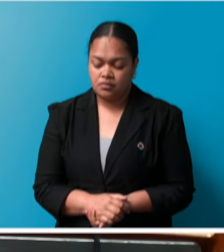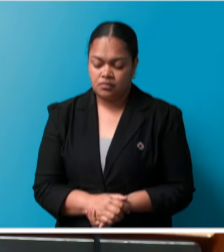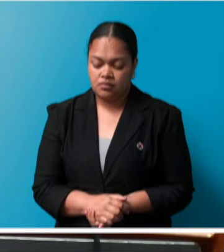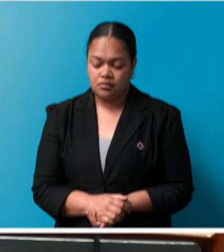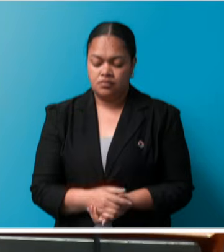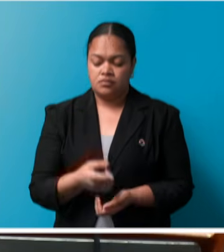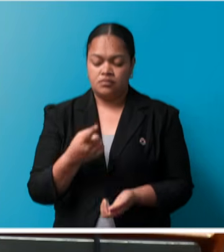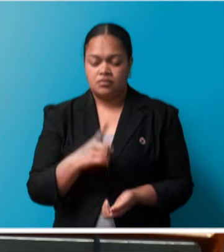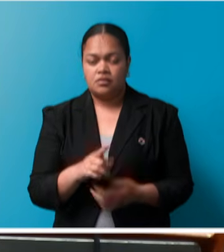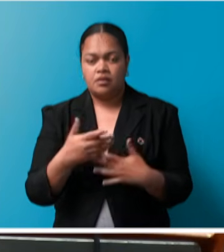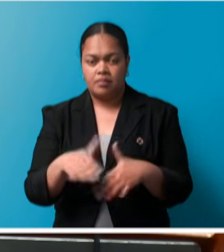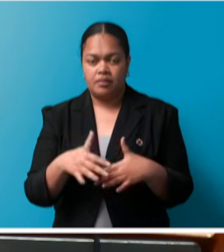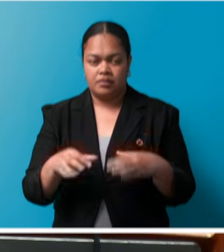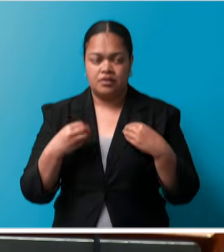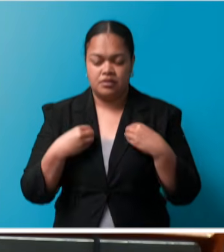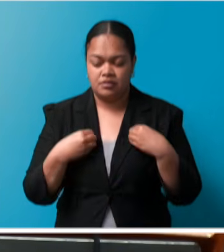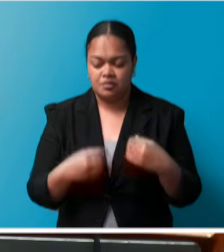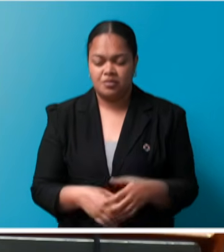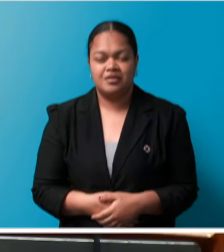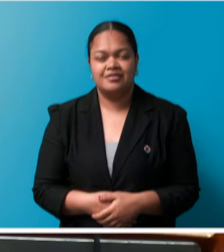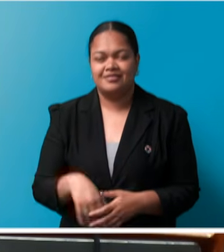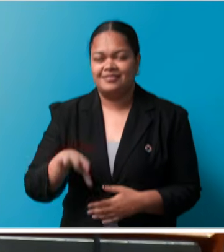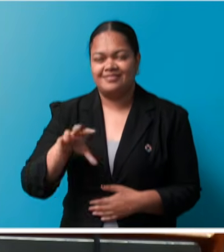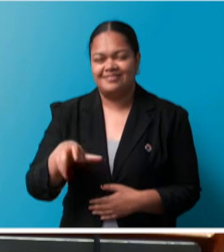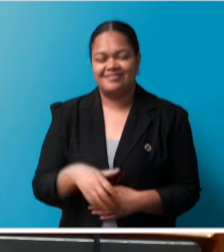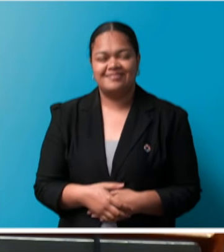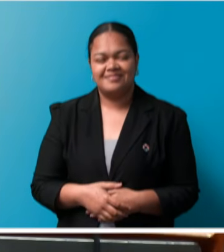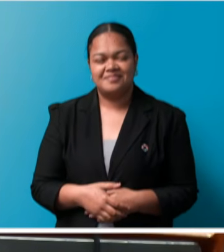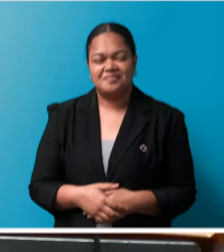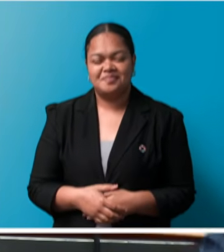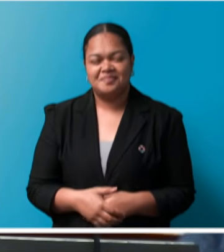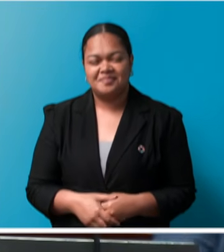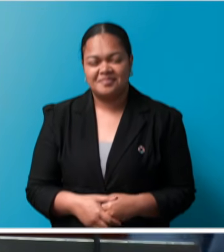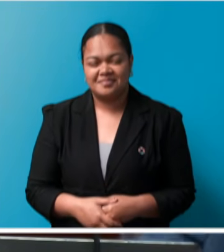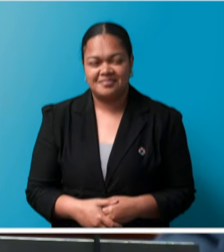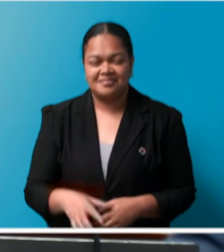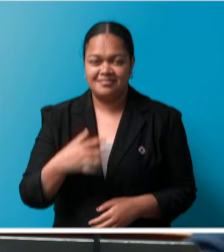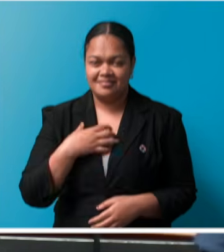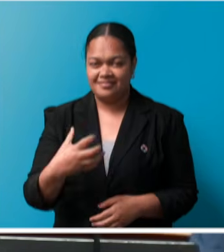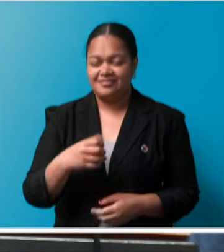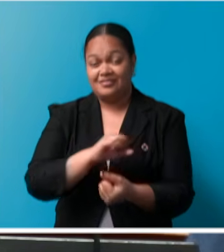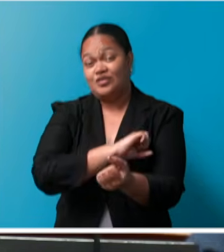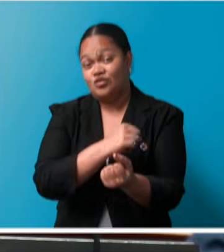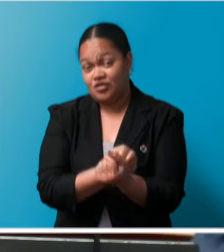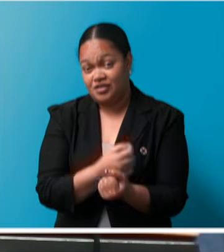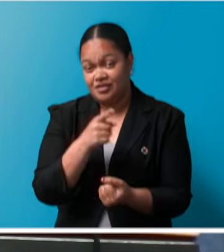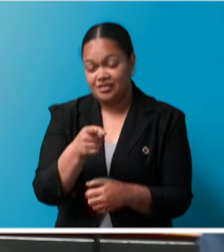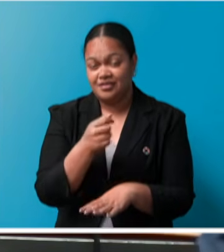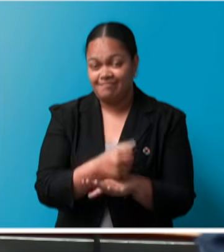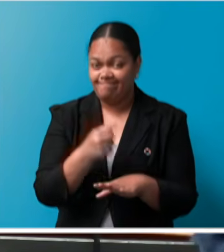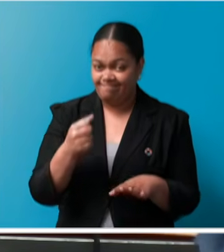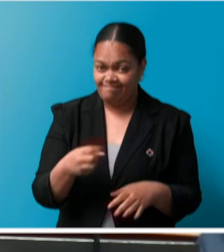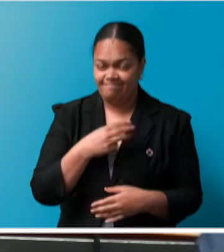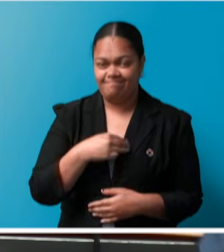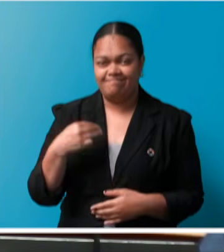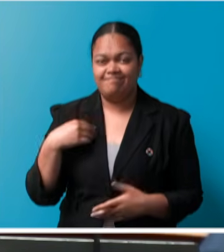across the public enterprise sector. To further strengthen the governance, the ministry is